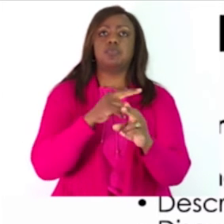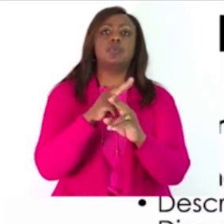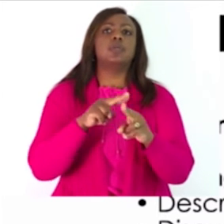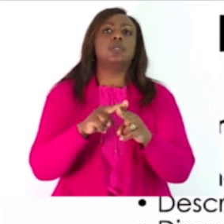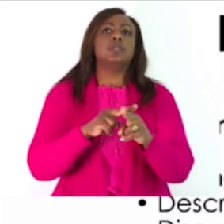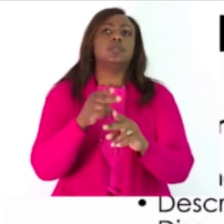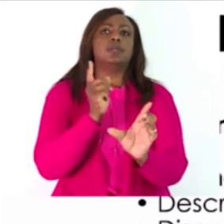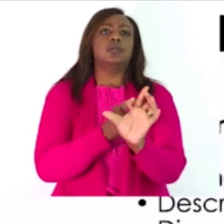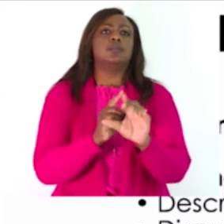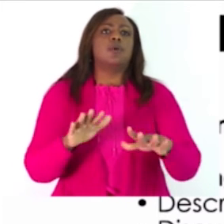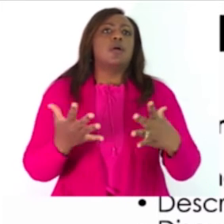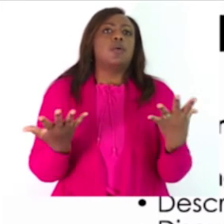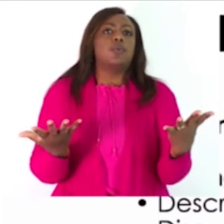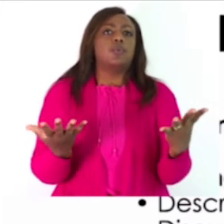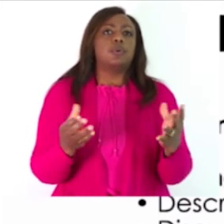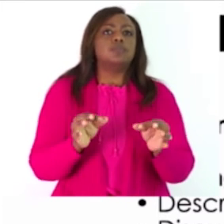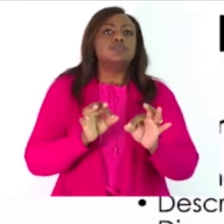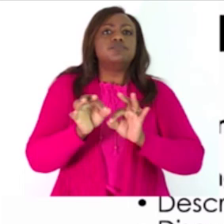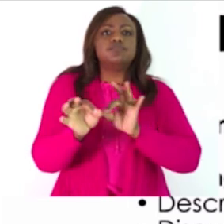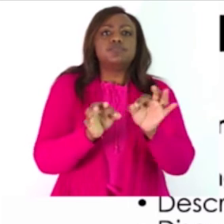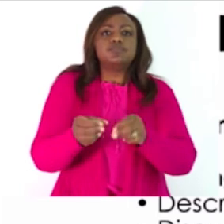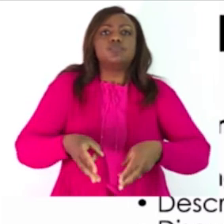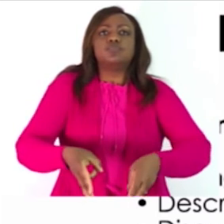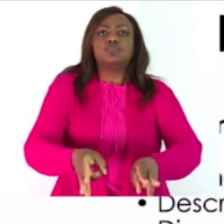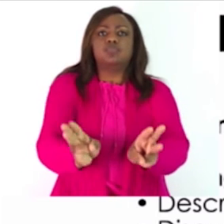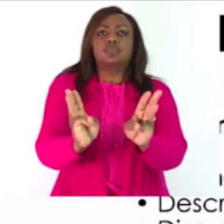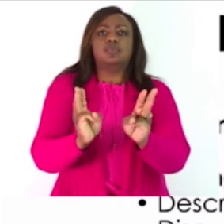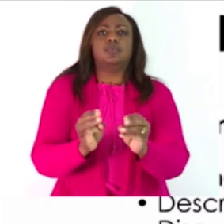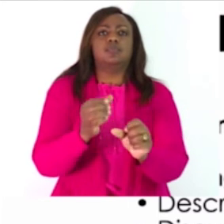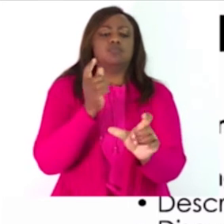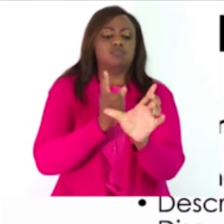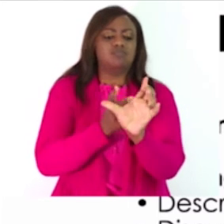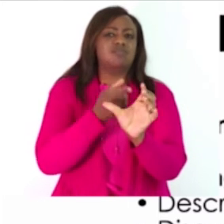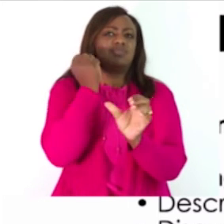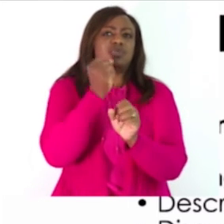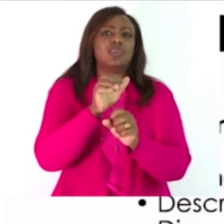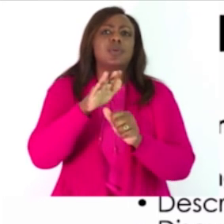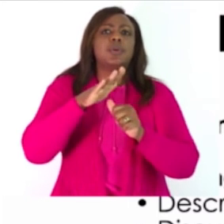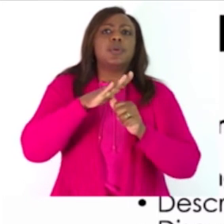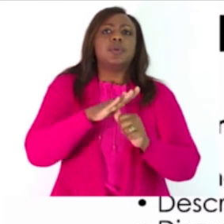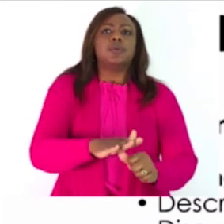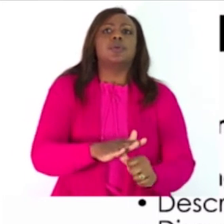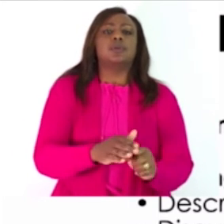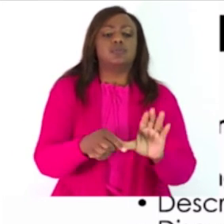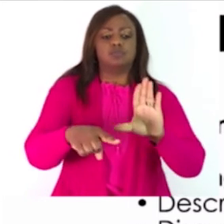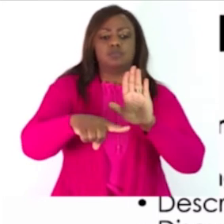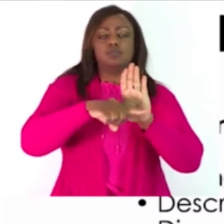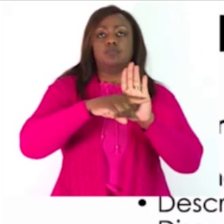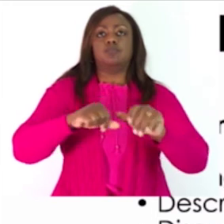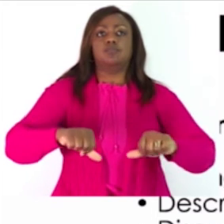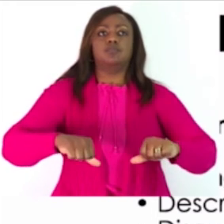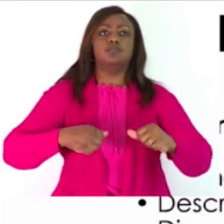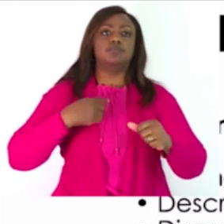Discuss ways in which substance abuse can negatively influence their future. Identify sources of support for